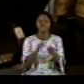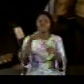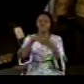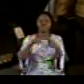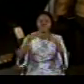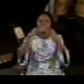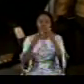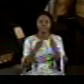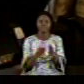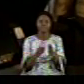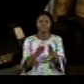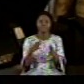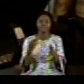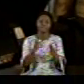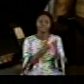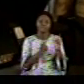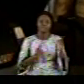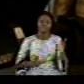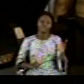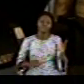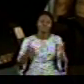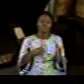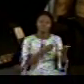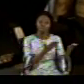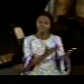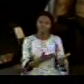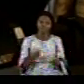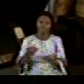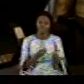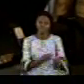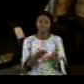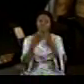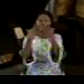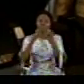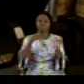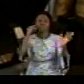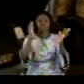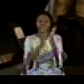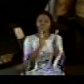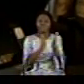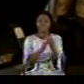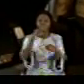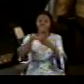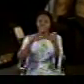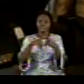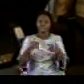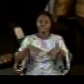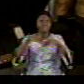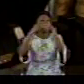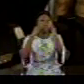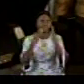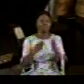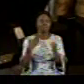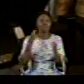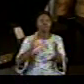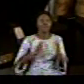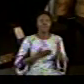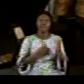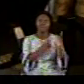Lord. We bring the sacrifice of praise into the house of